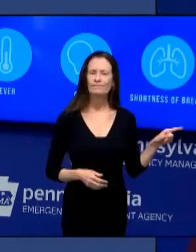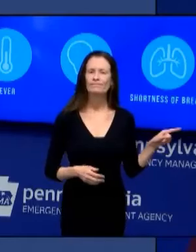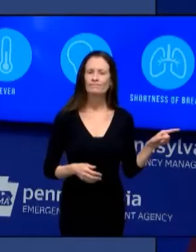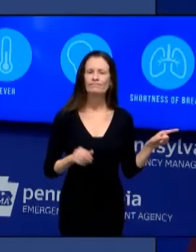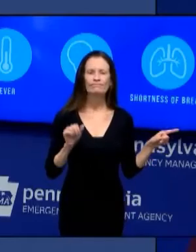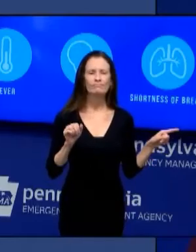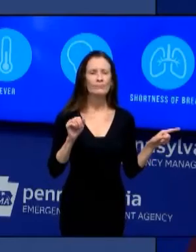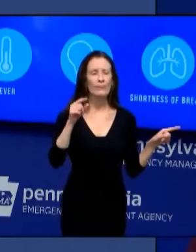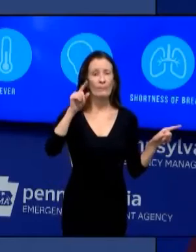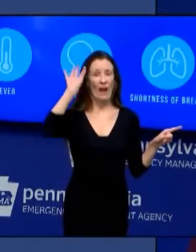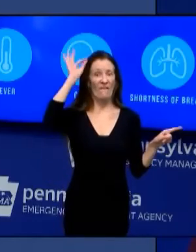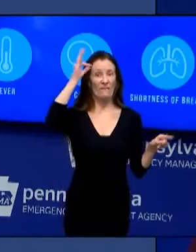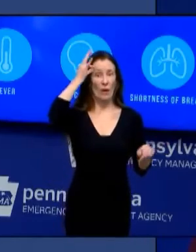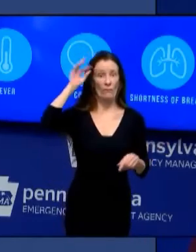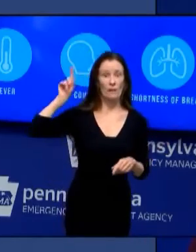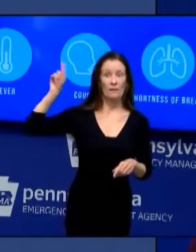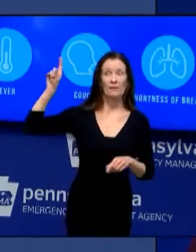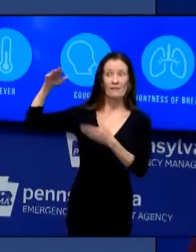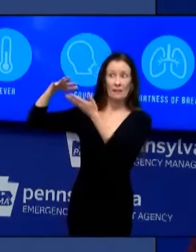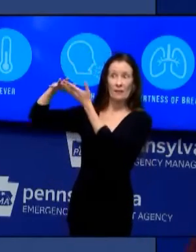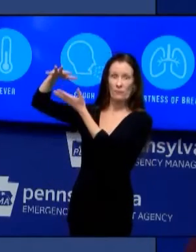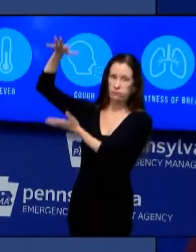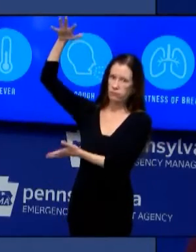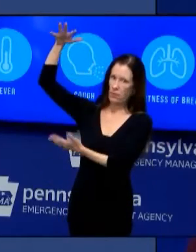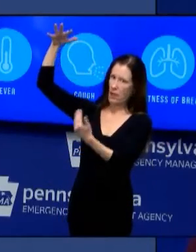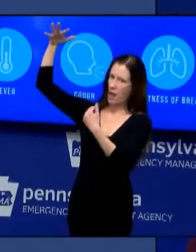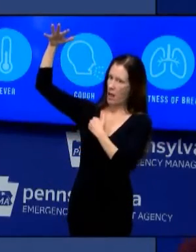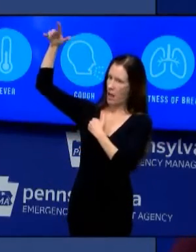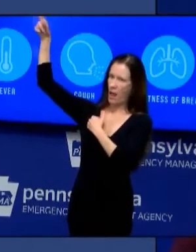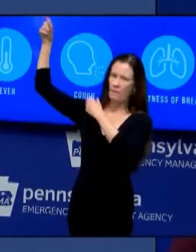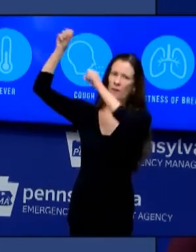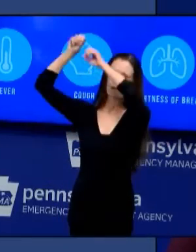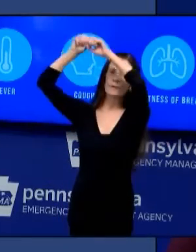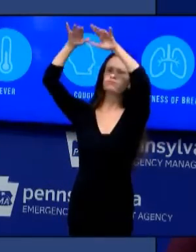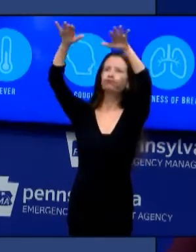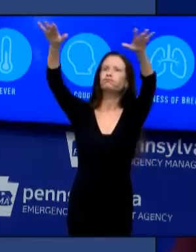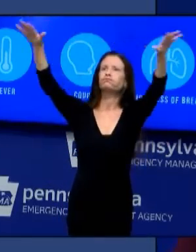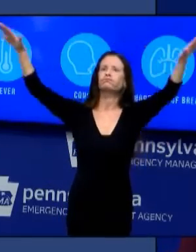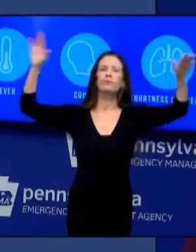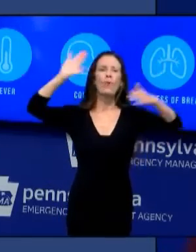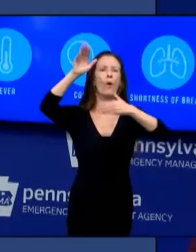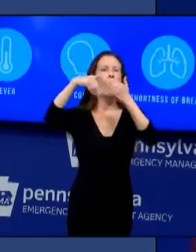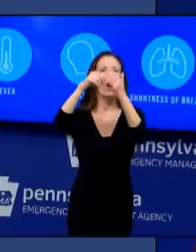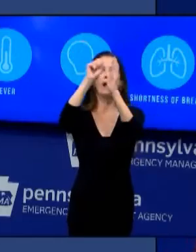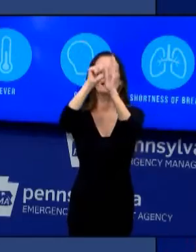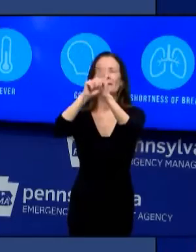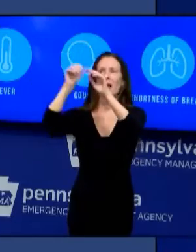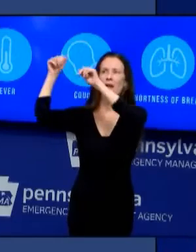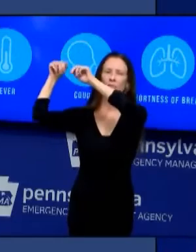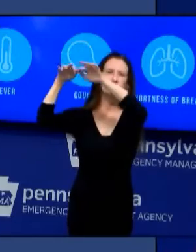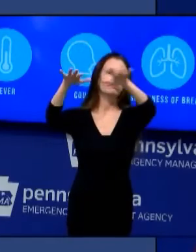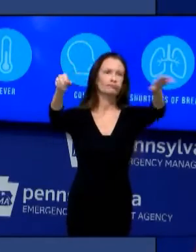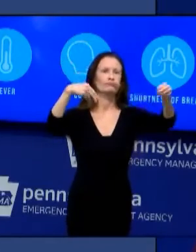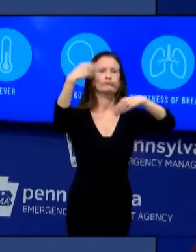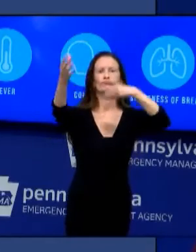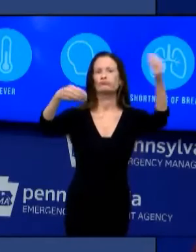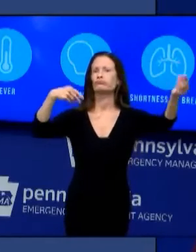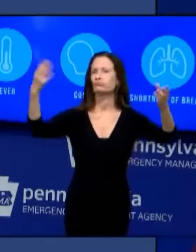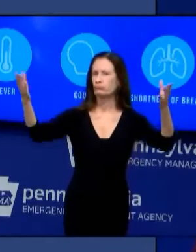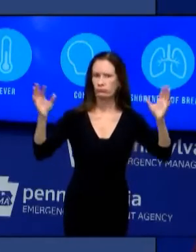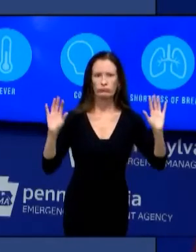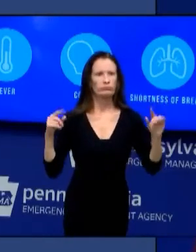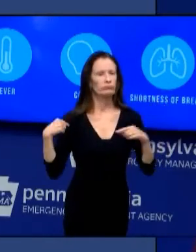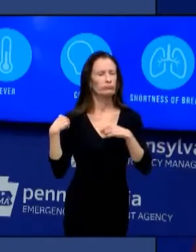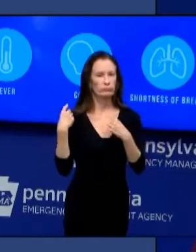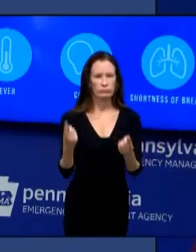that states will need. And so we work with FEMA, we work with Health and Human Services, we work with the CDC and the FDA